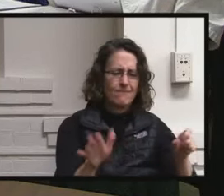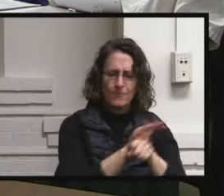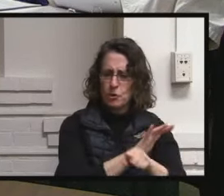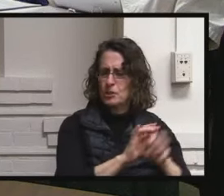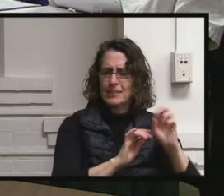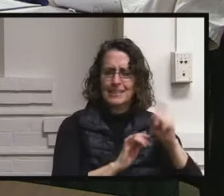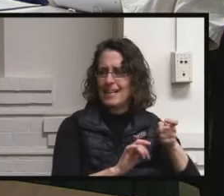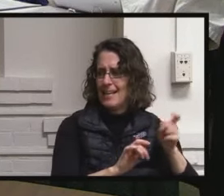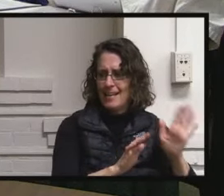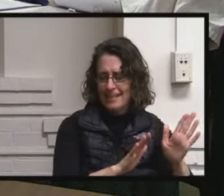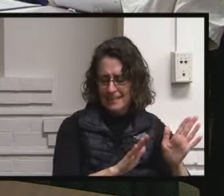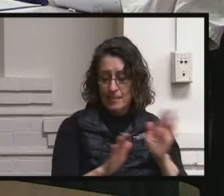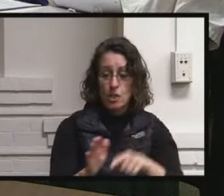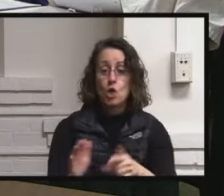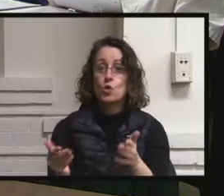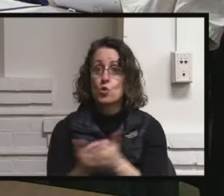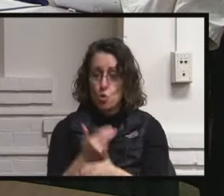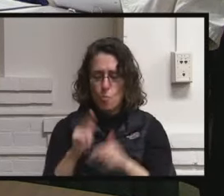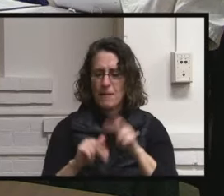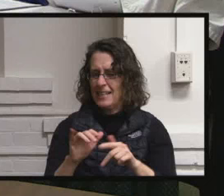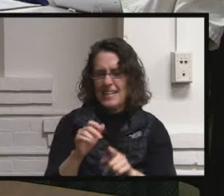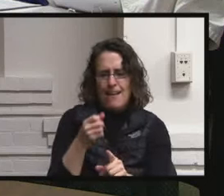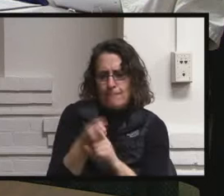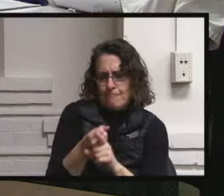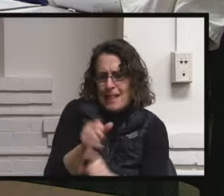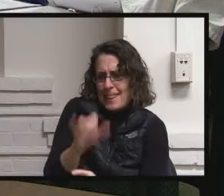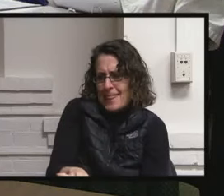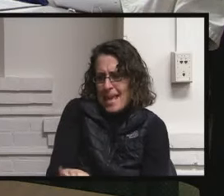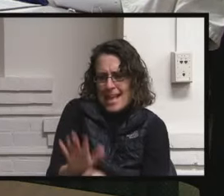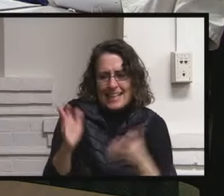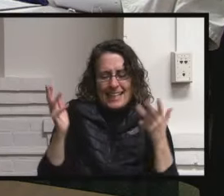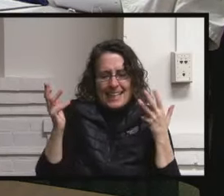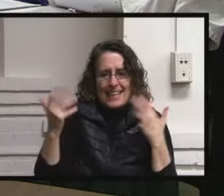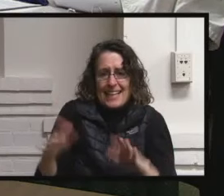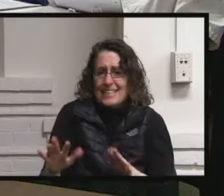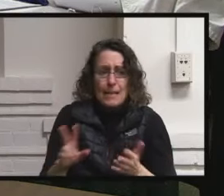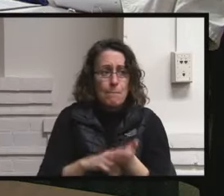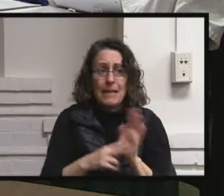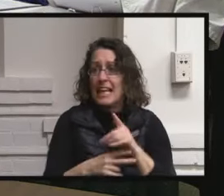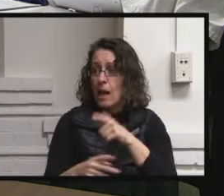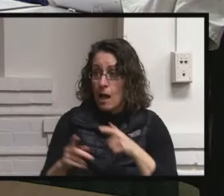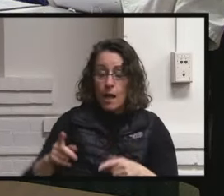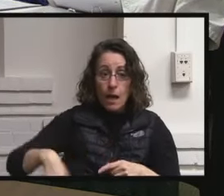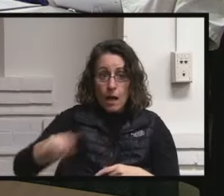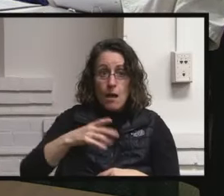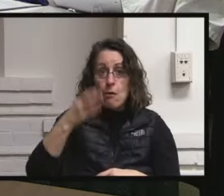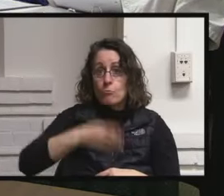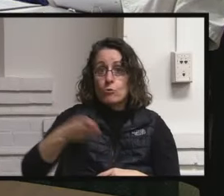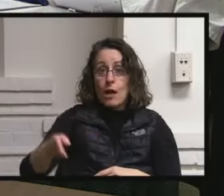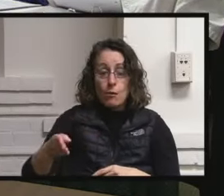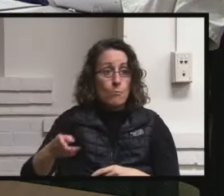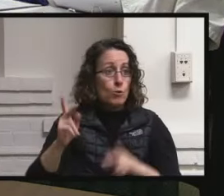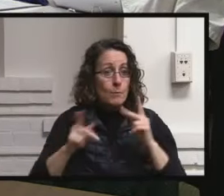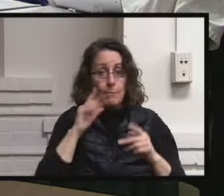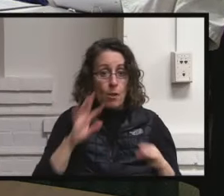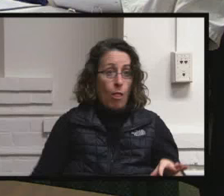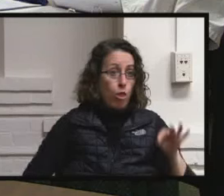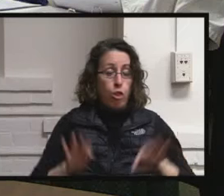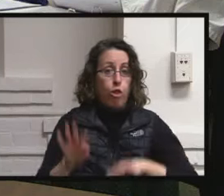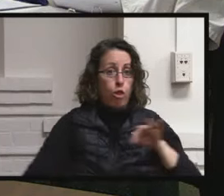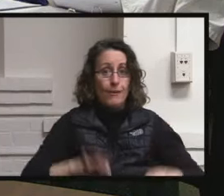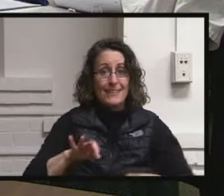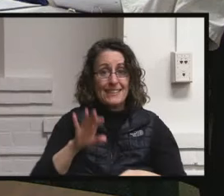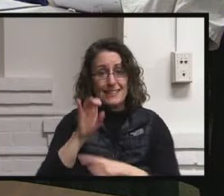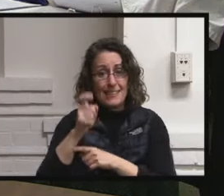transfers a burden from existing taxpayers to the other existing taxpayers. But it takes, in a situation where an